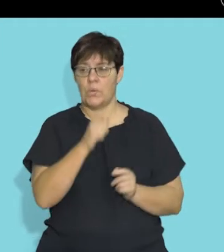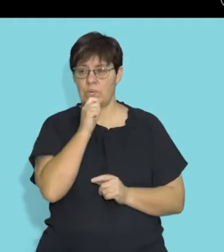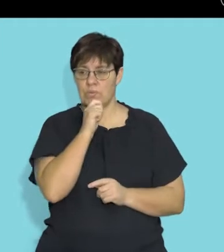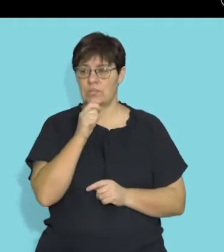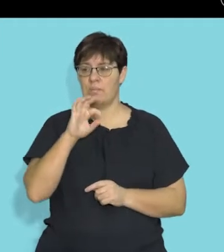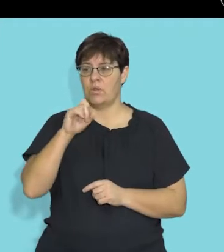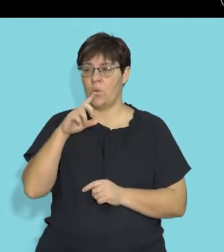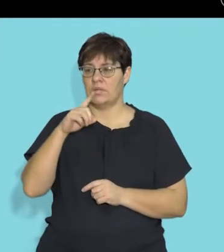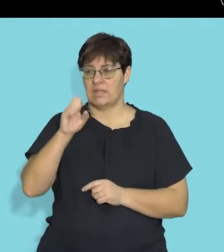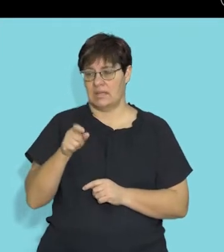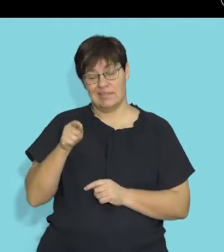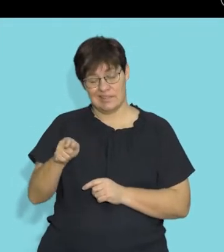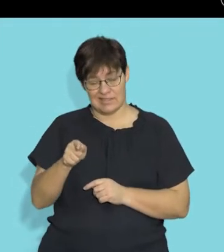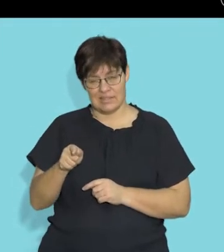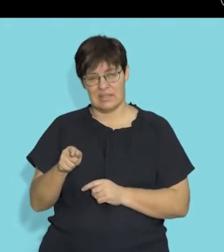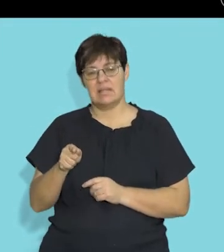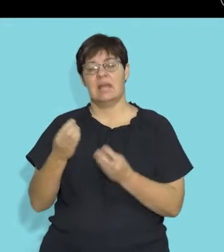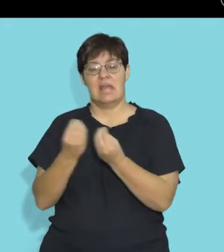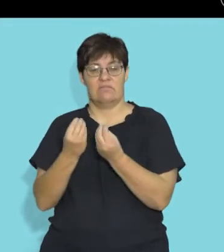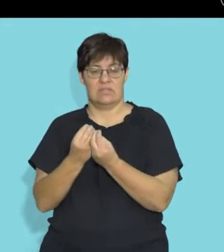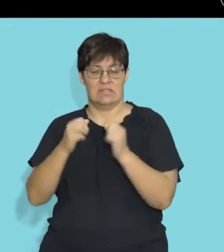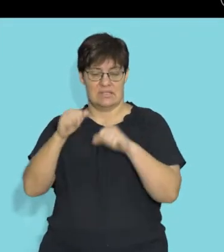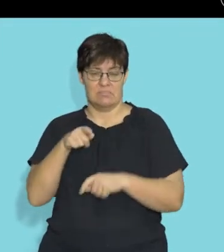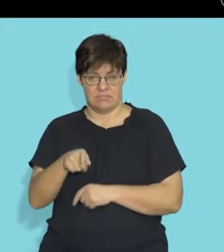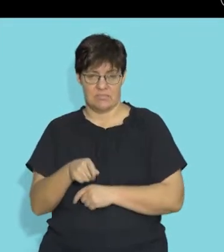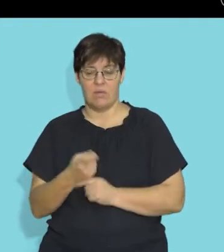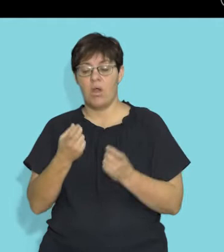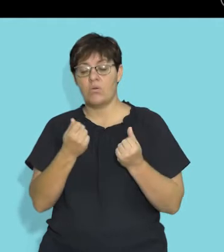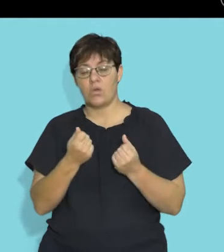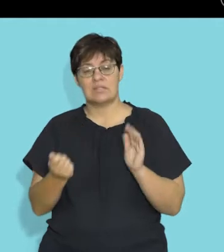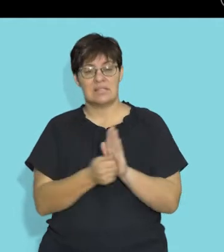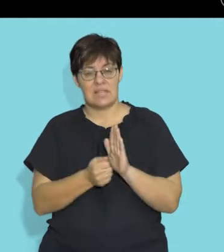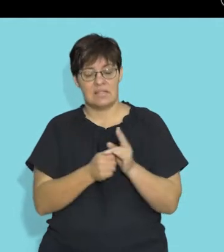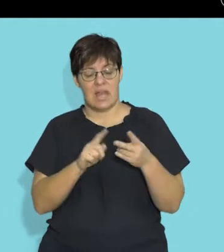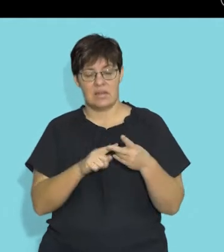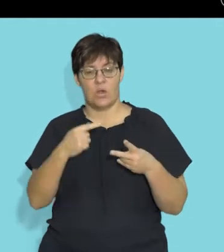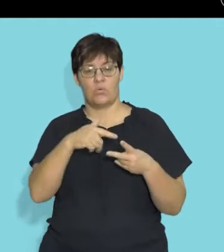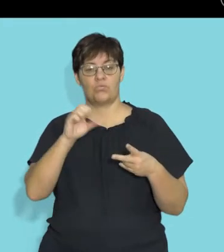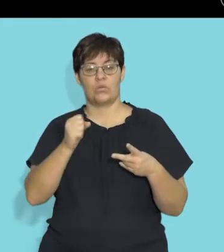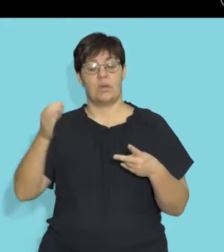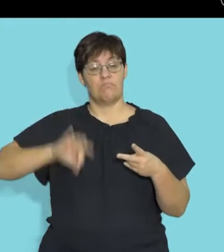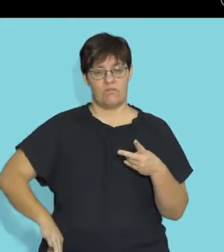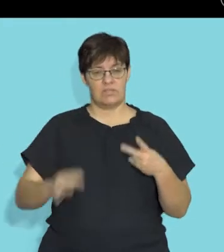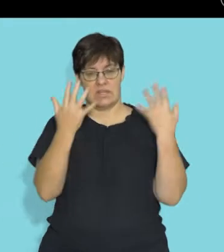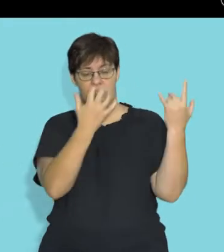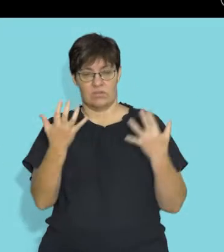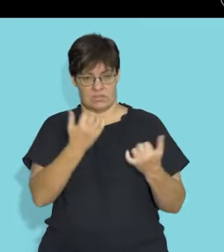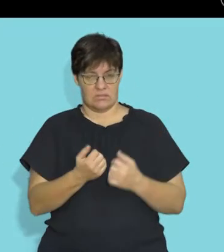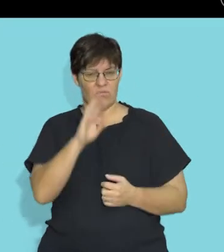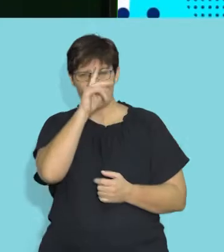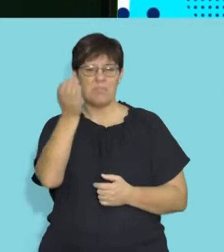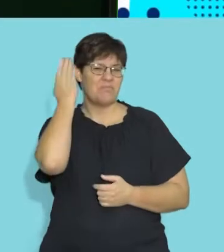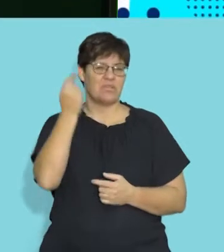system, and you are asked to calculate the cost of sales and the gross profit. Can you see what I alluded to early